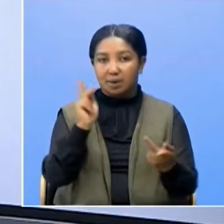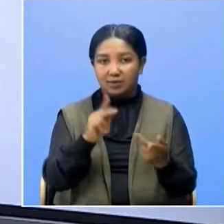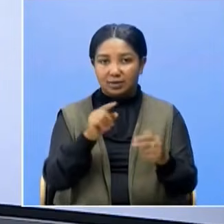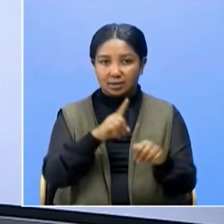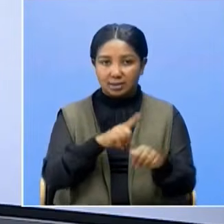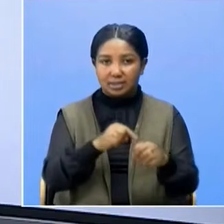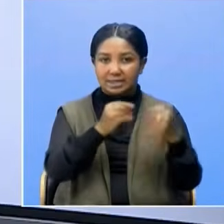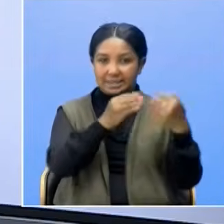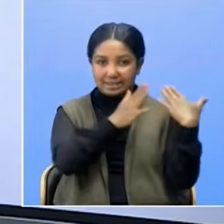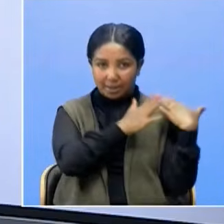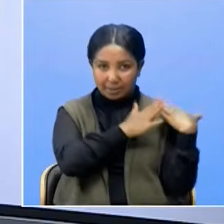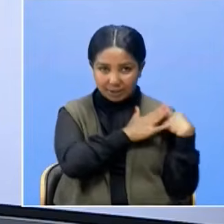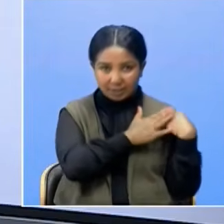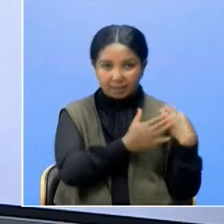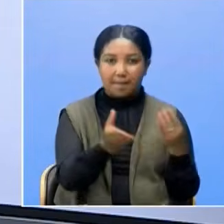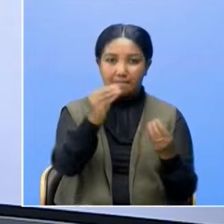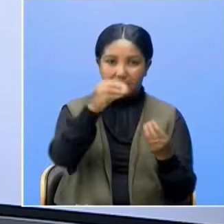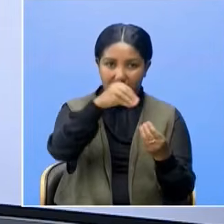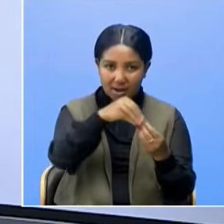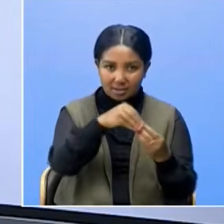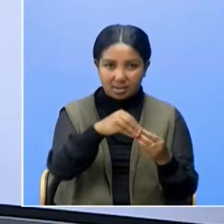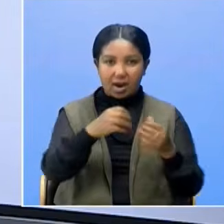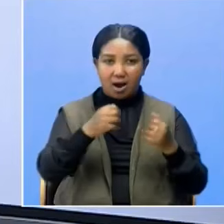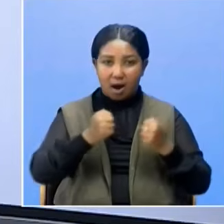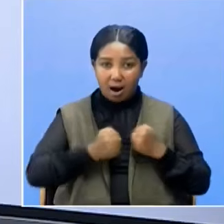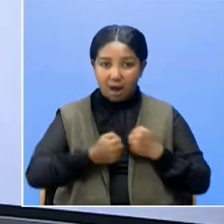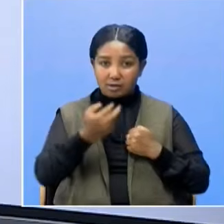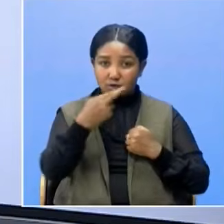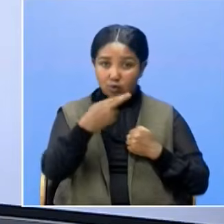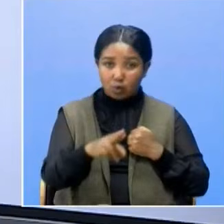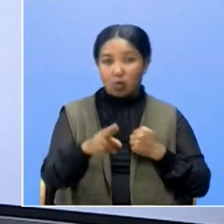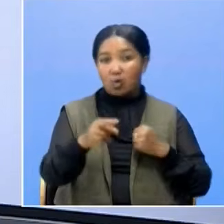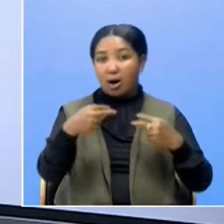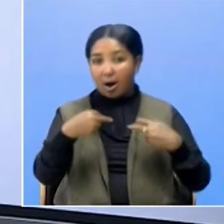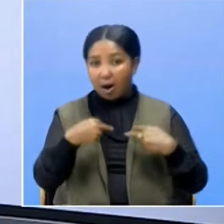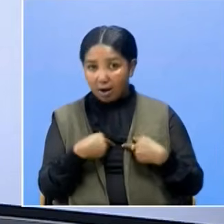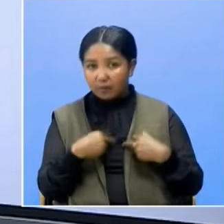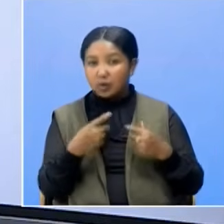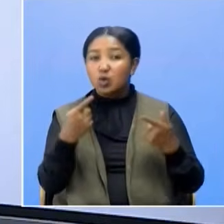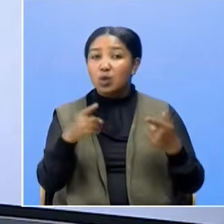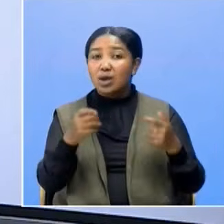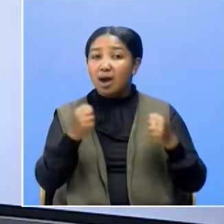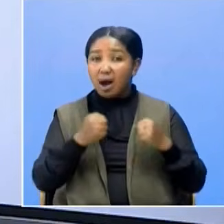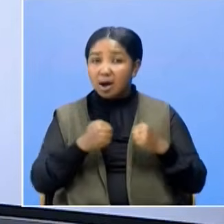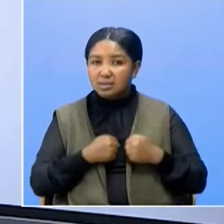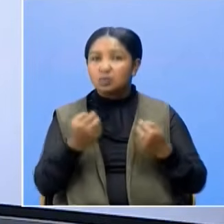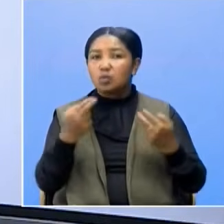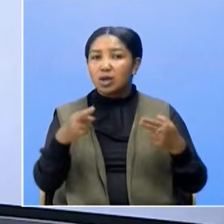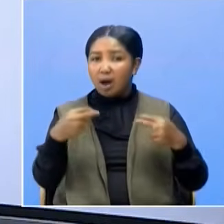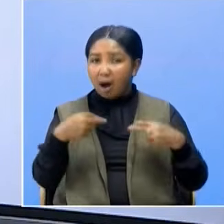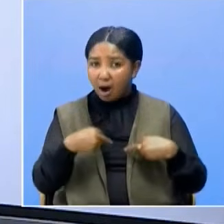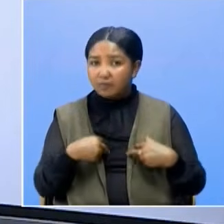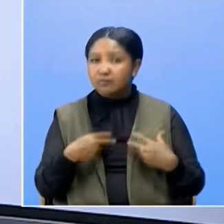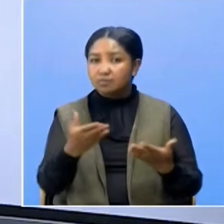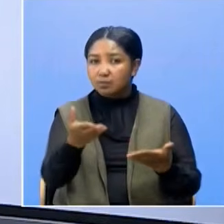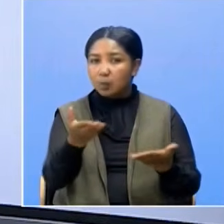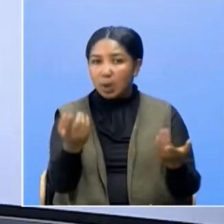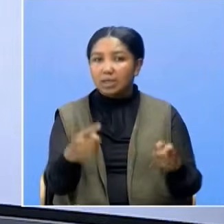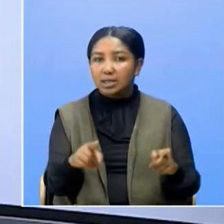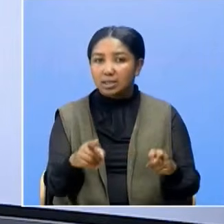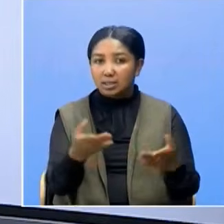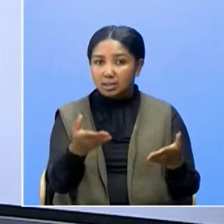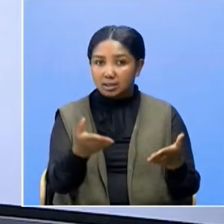is subject plus has and have. When do we use has and when do we use have?